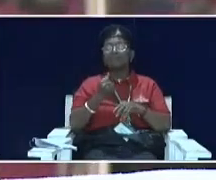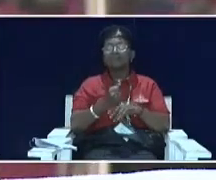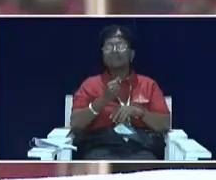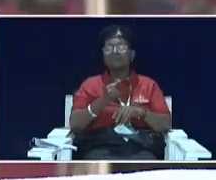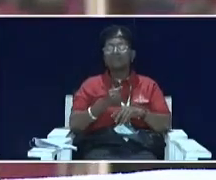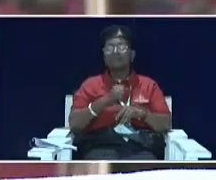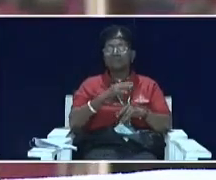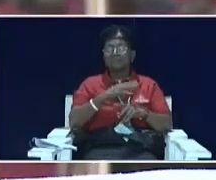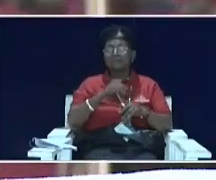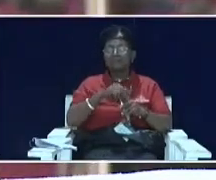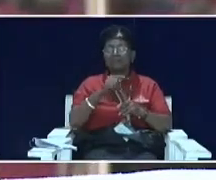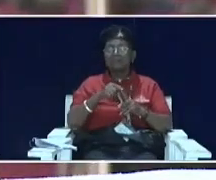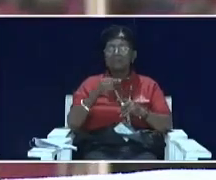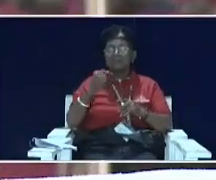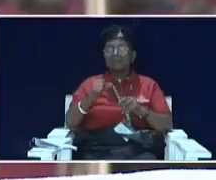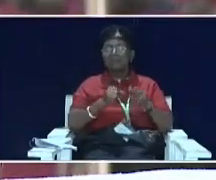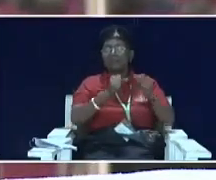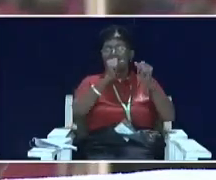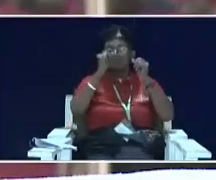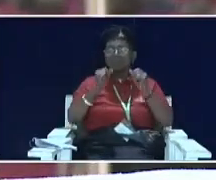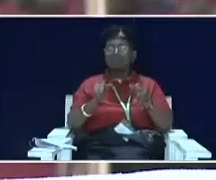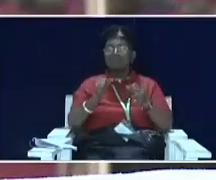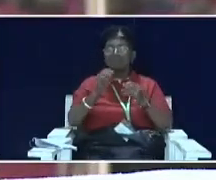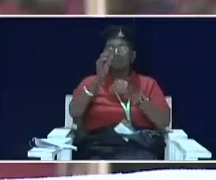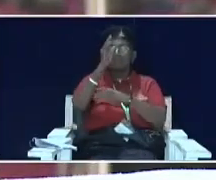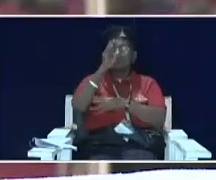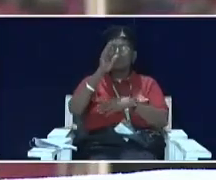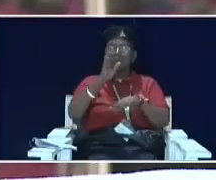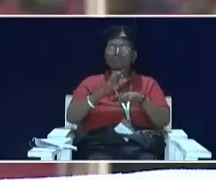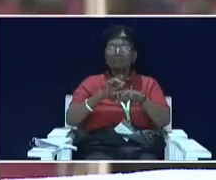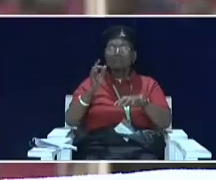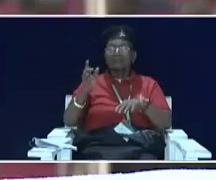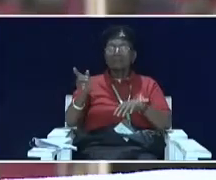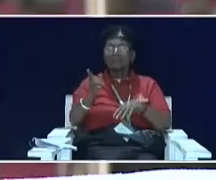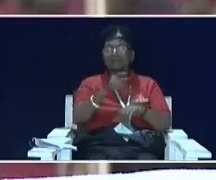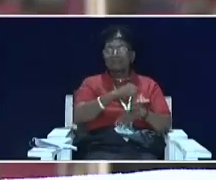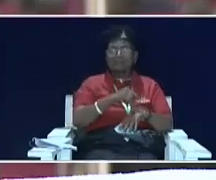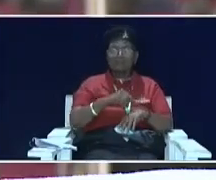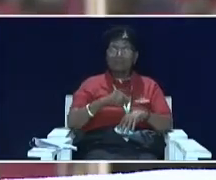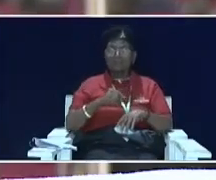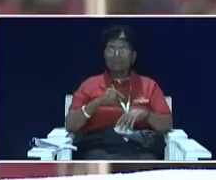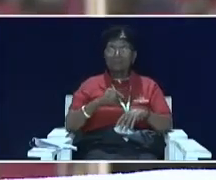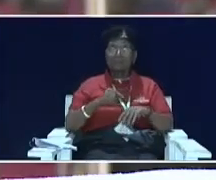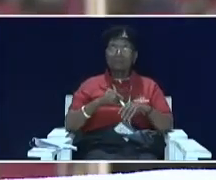And when the Almighty God touches you